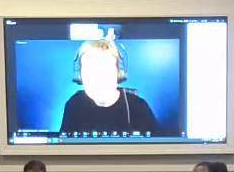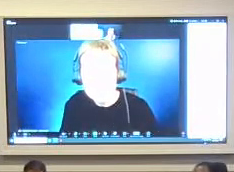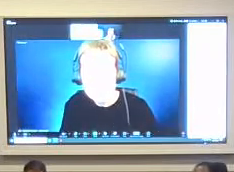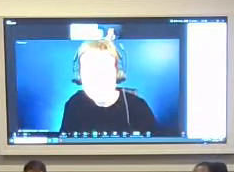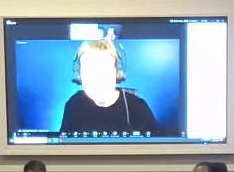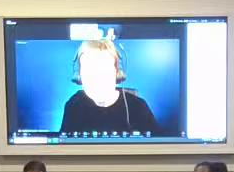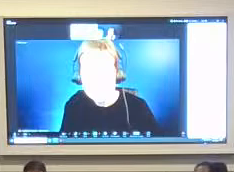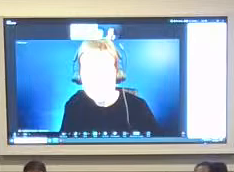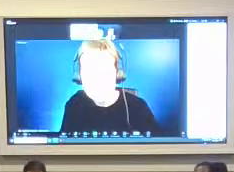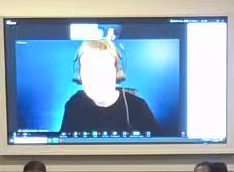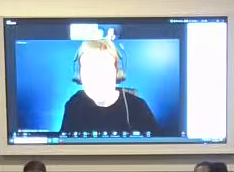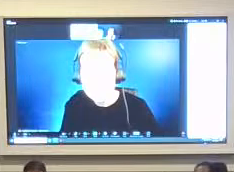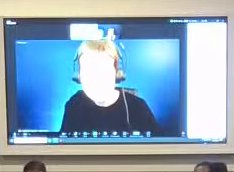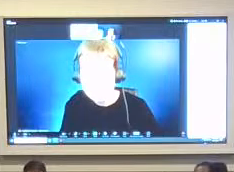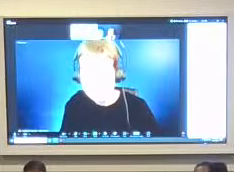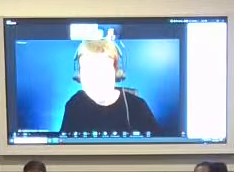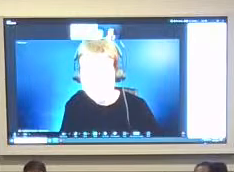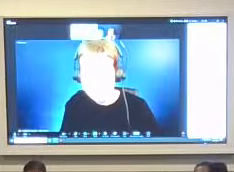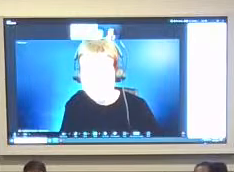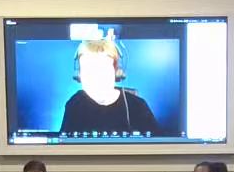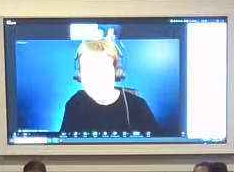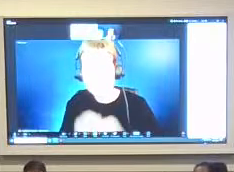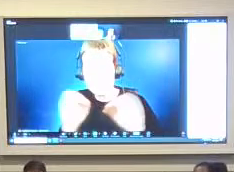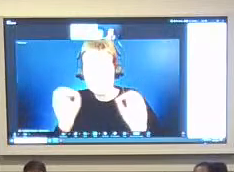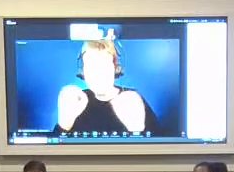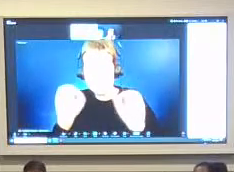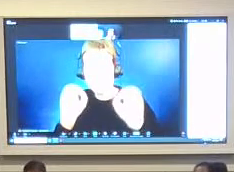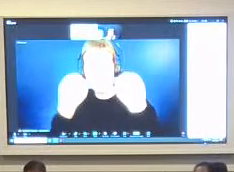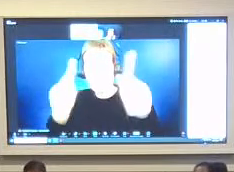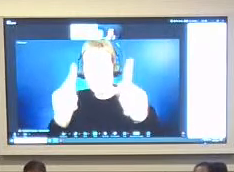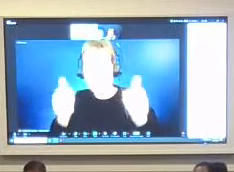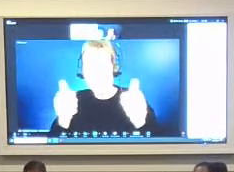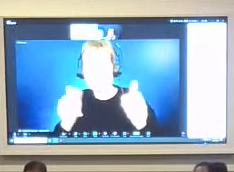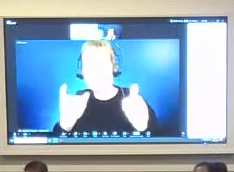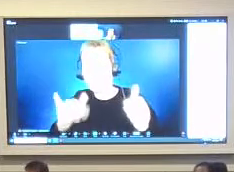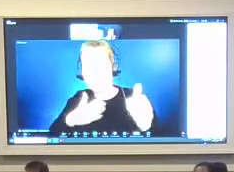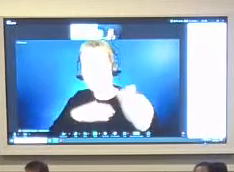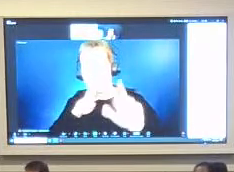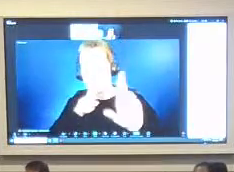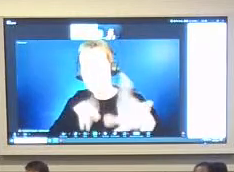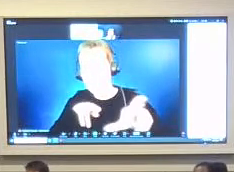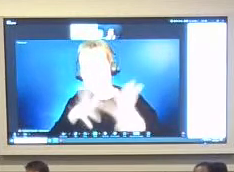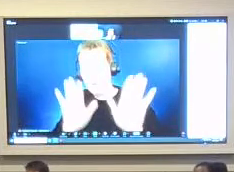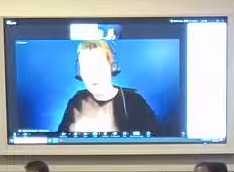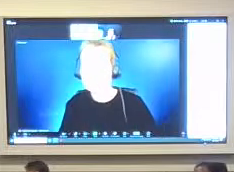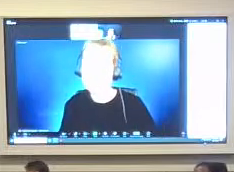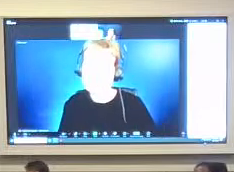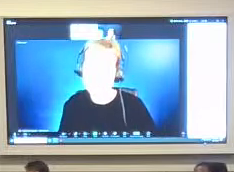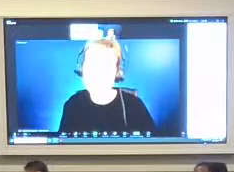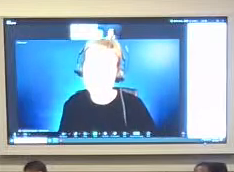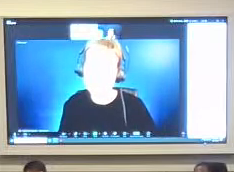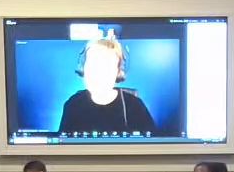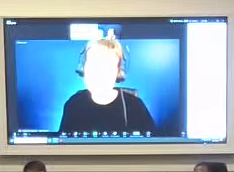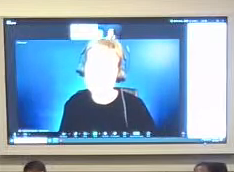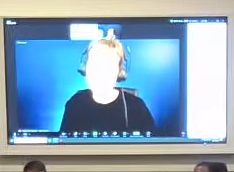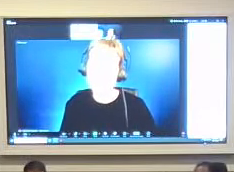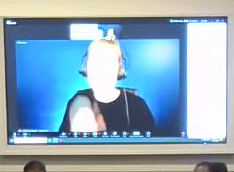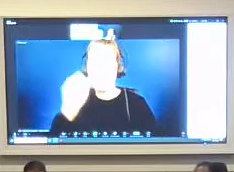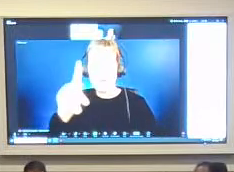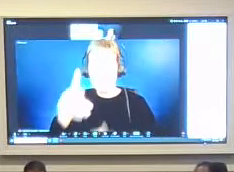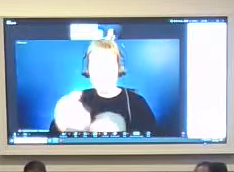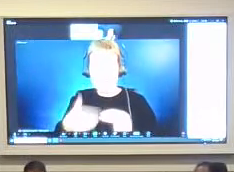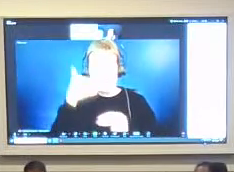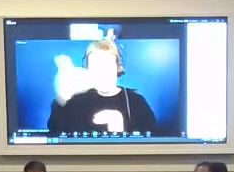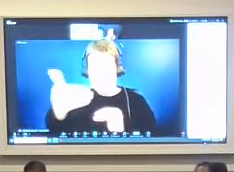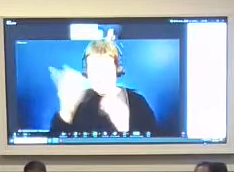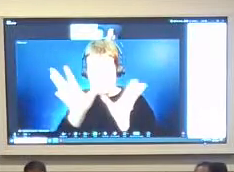Nope. Okay. That's my report. Okay, our next meeting is